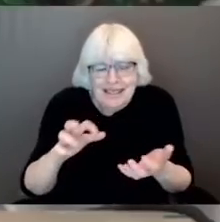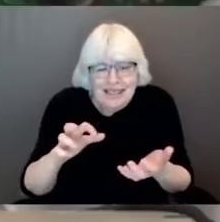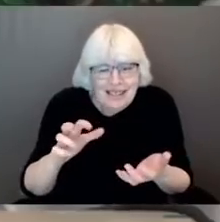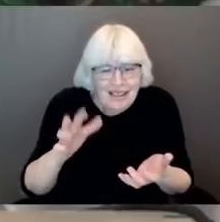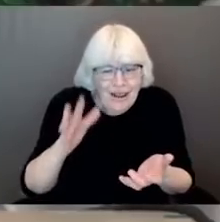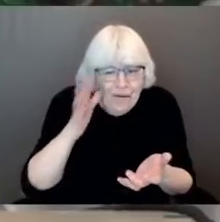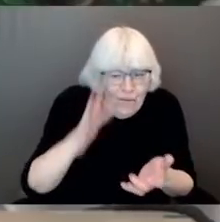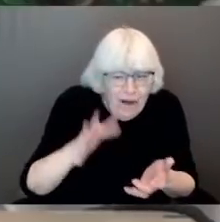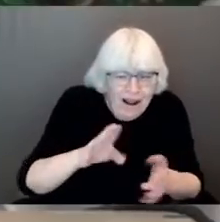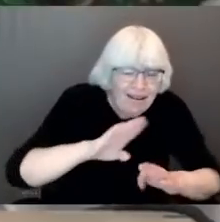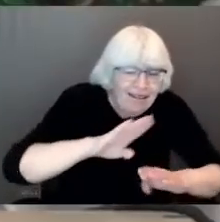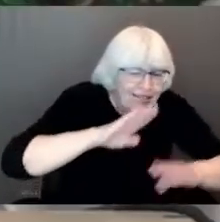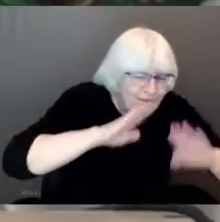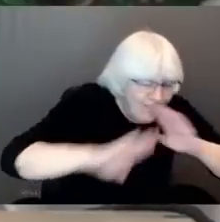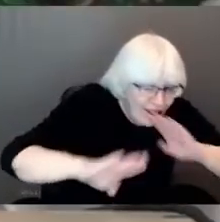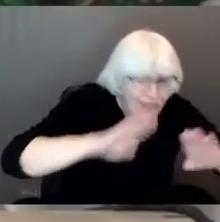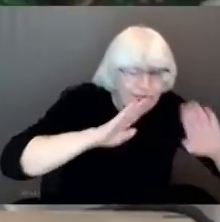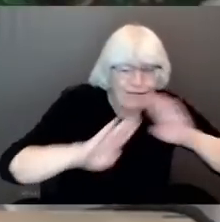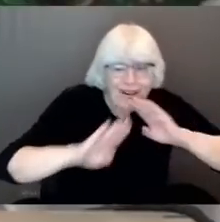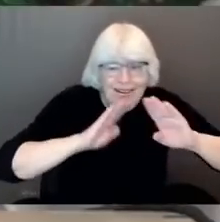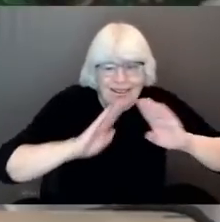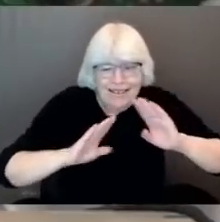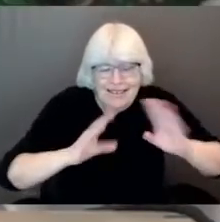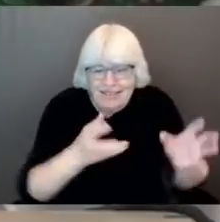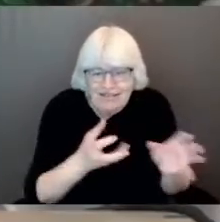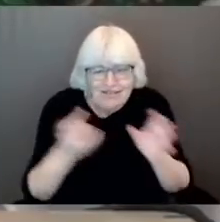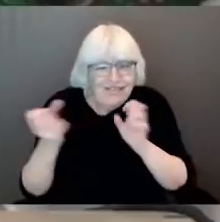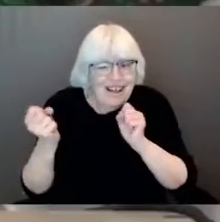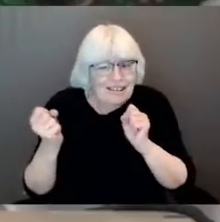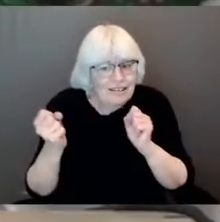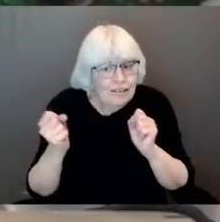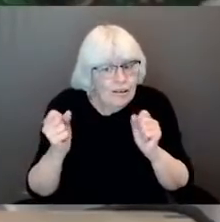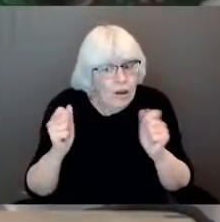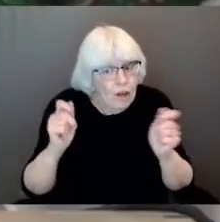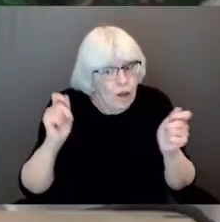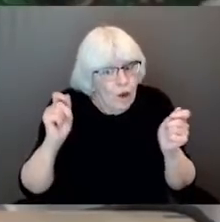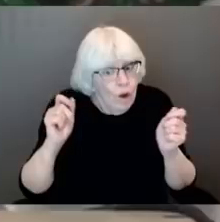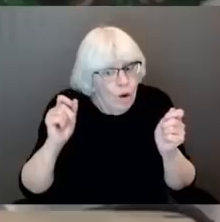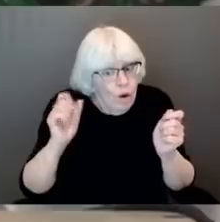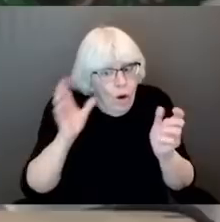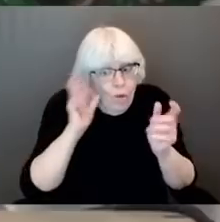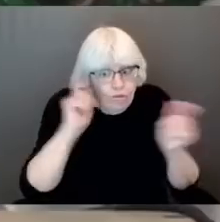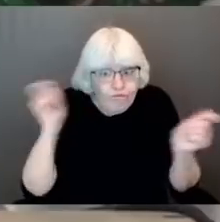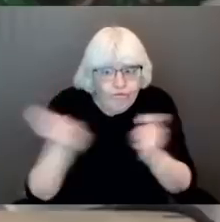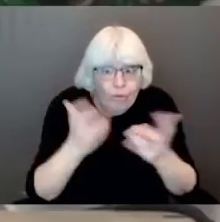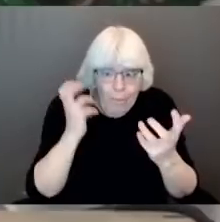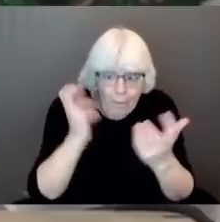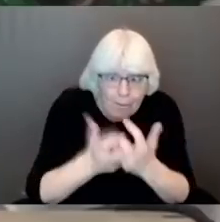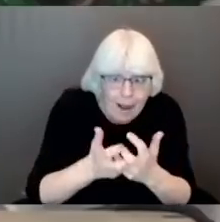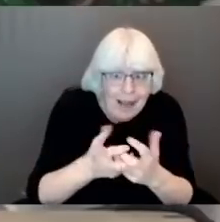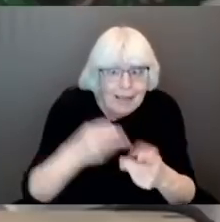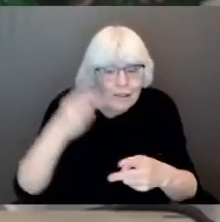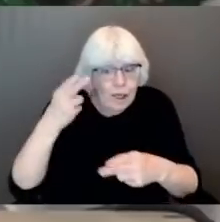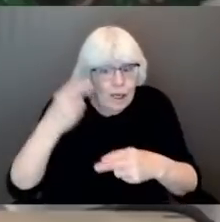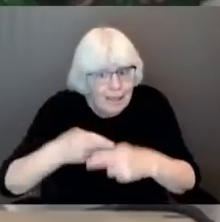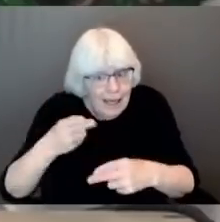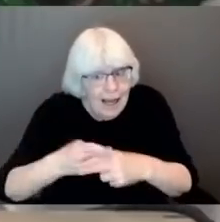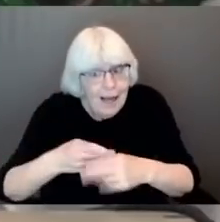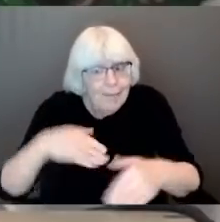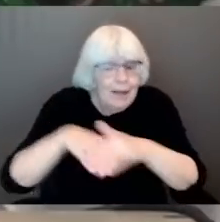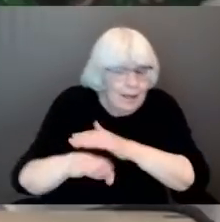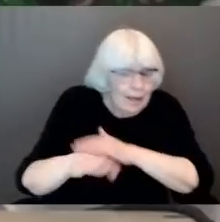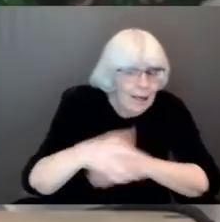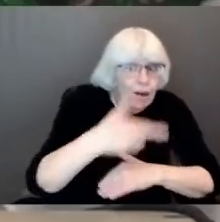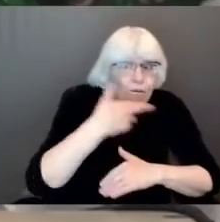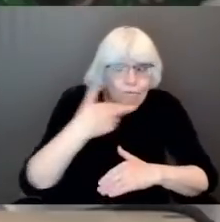how relatively quickly everybody just adjusted to it and along the way, and we certainly hope that is the case for the vaccine